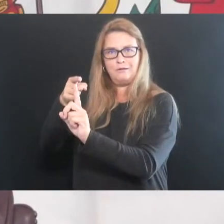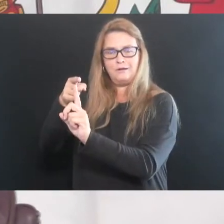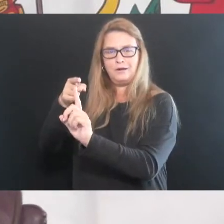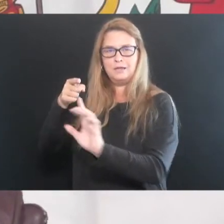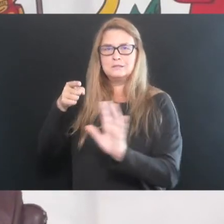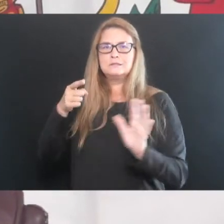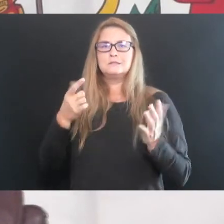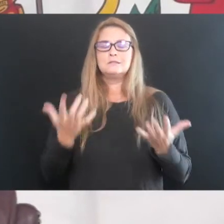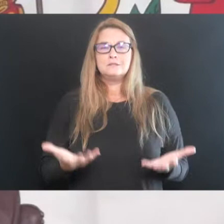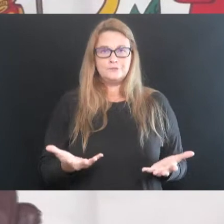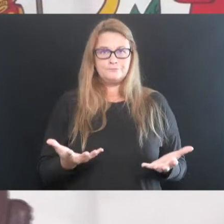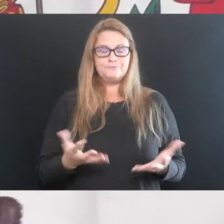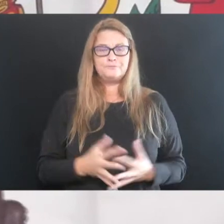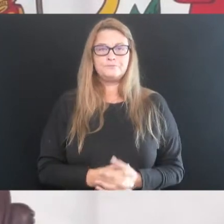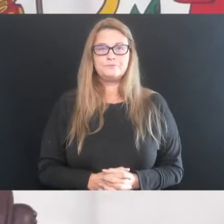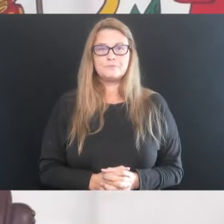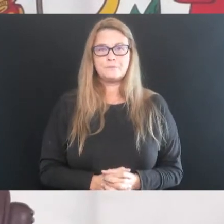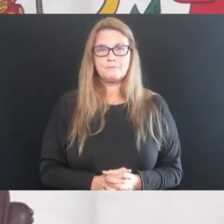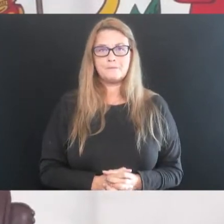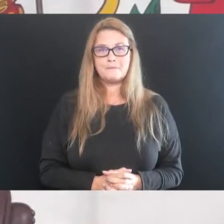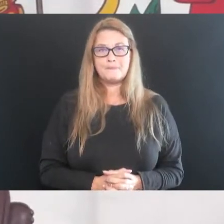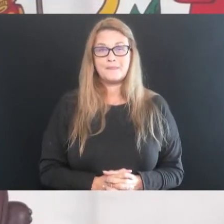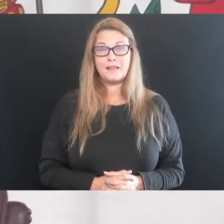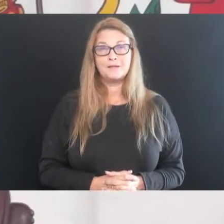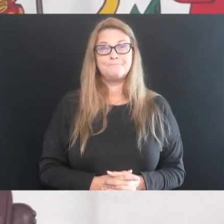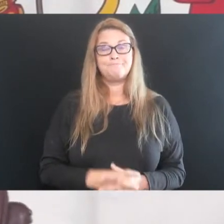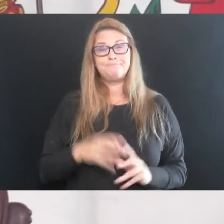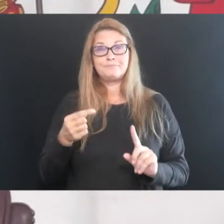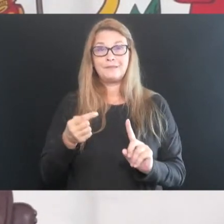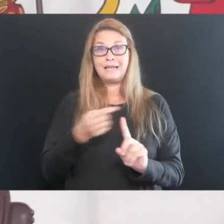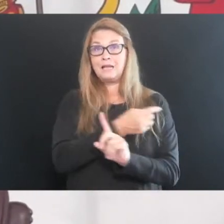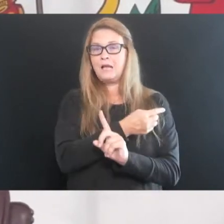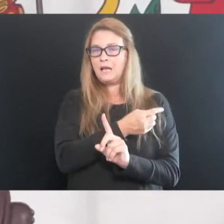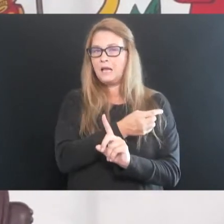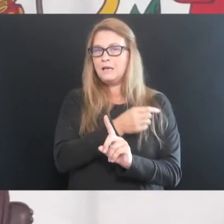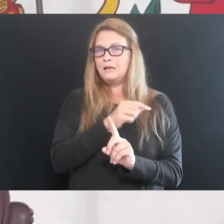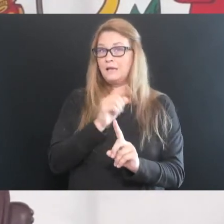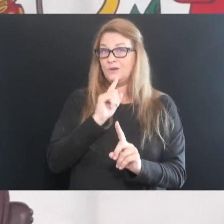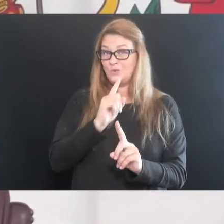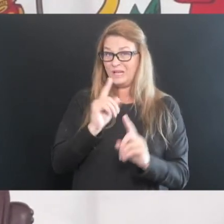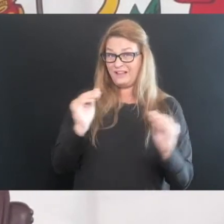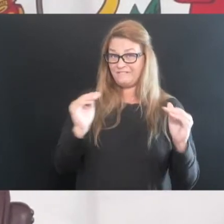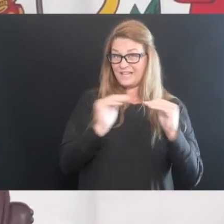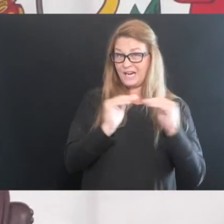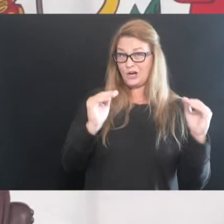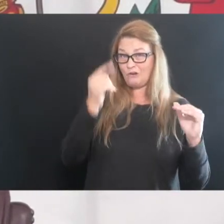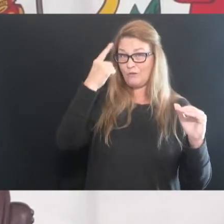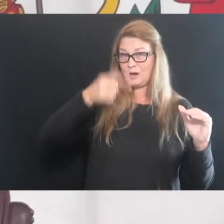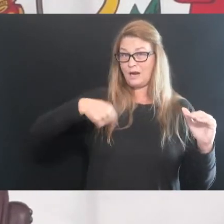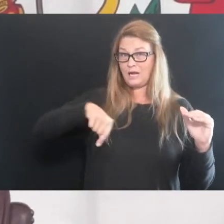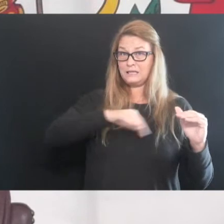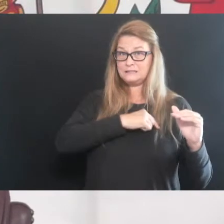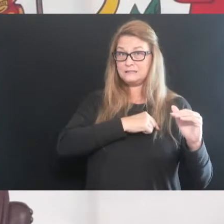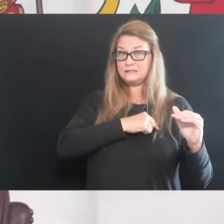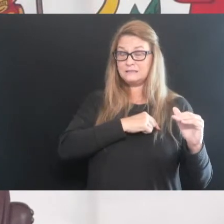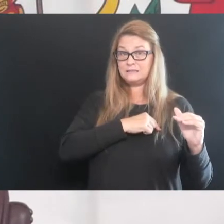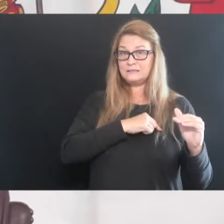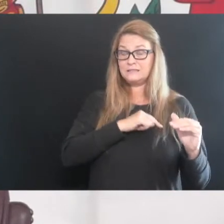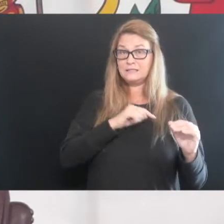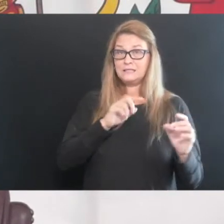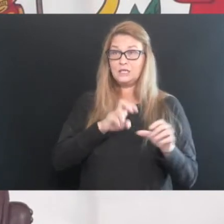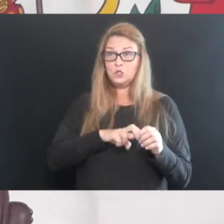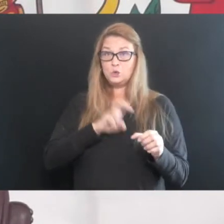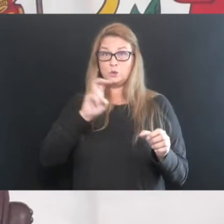Is it really fair for us to step out and you know, someone that